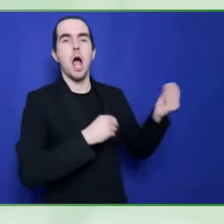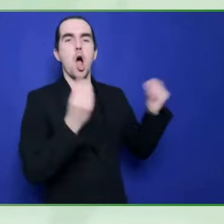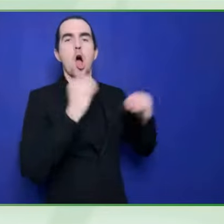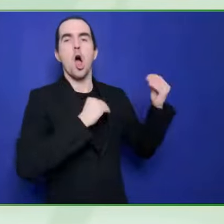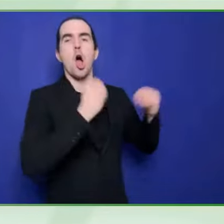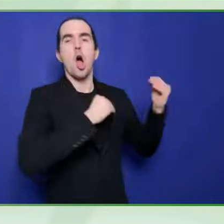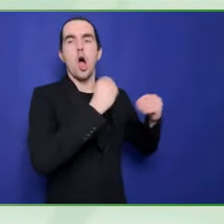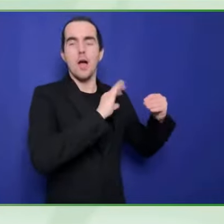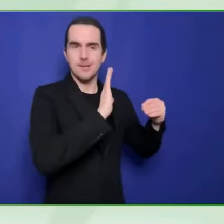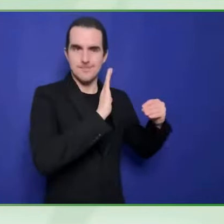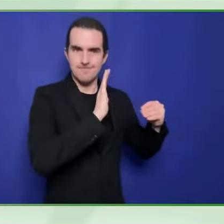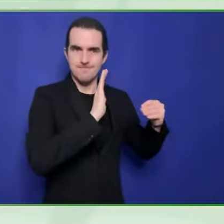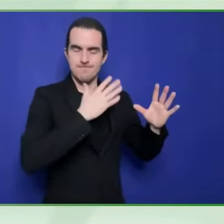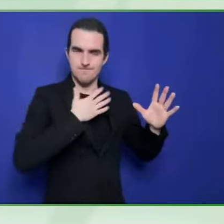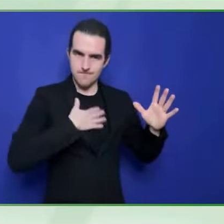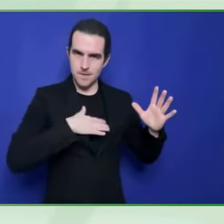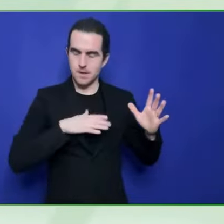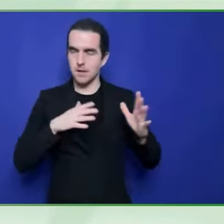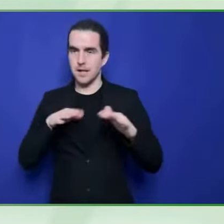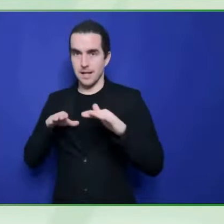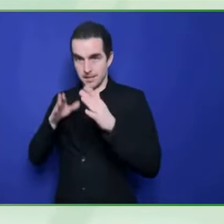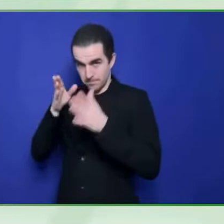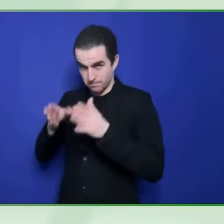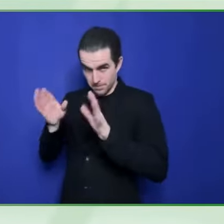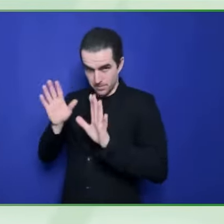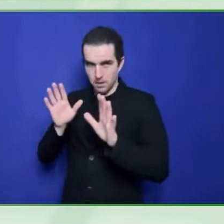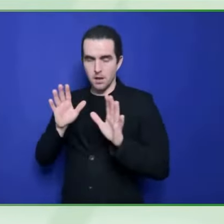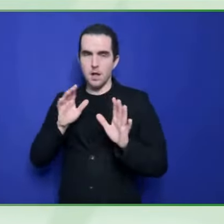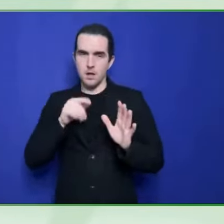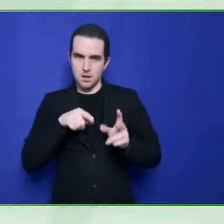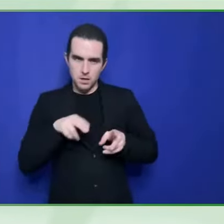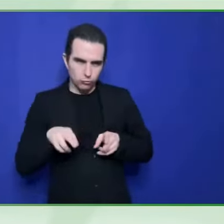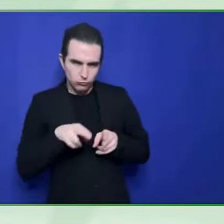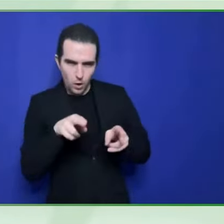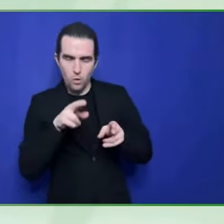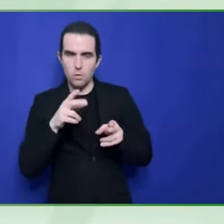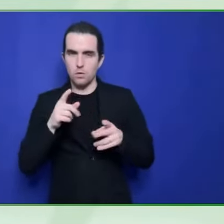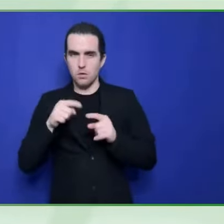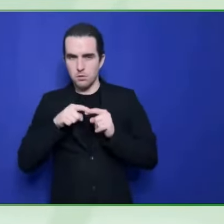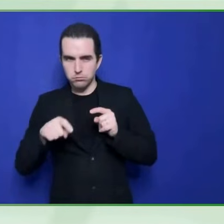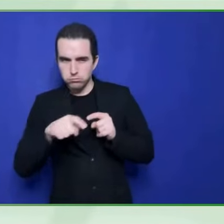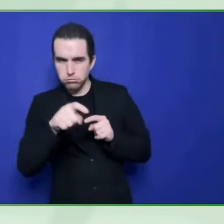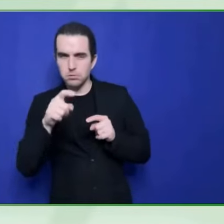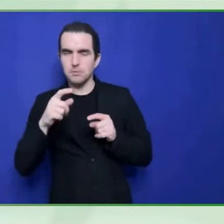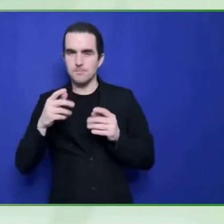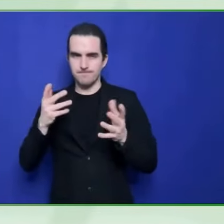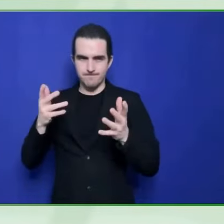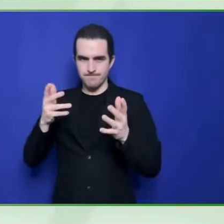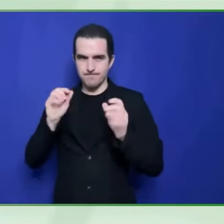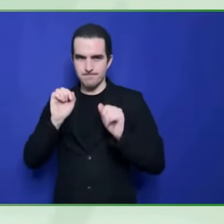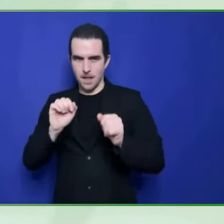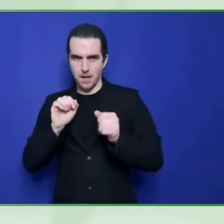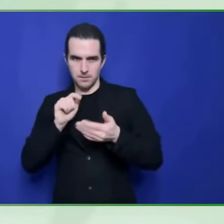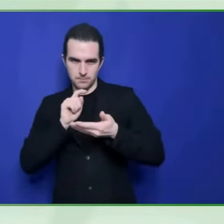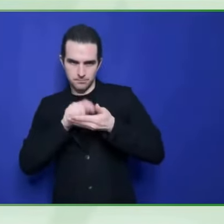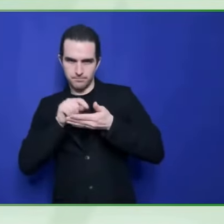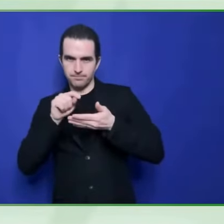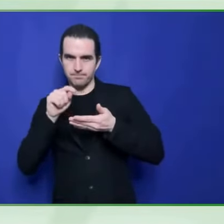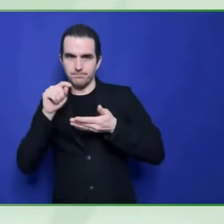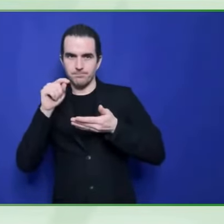infrastructure, and very little of it actually addresses the needs of the public with relation to the sidewalk